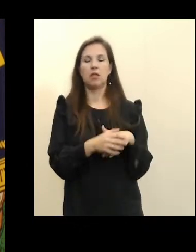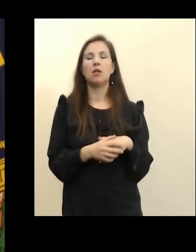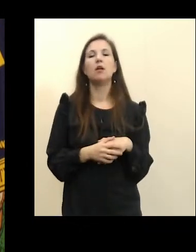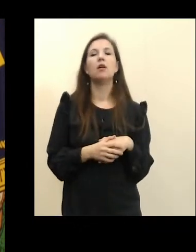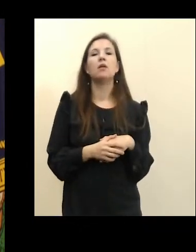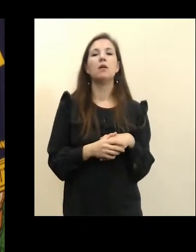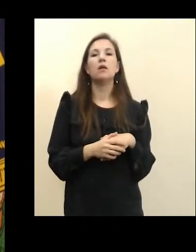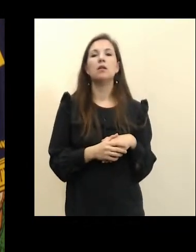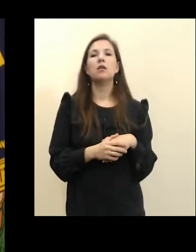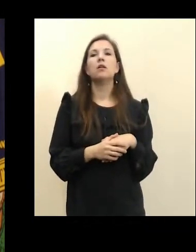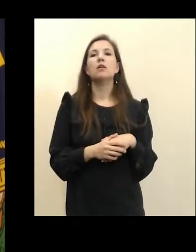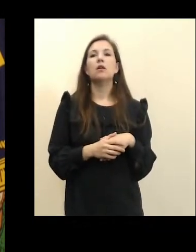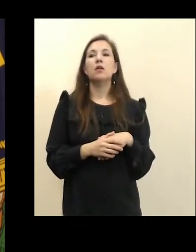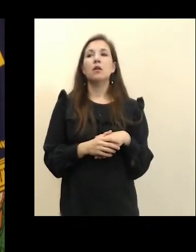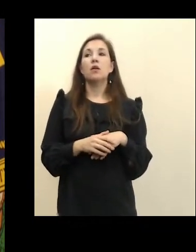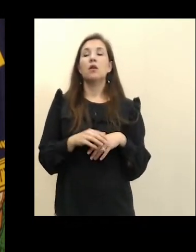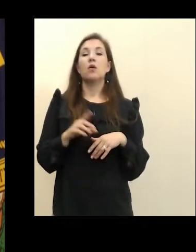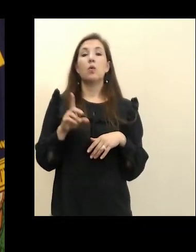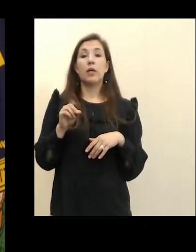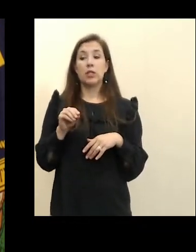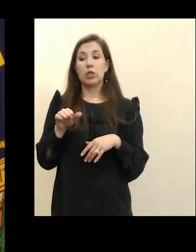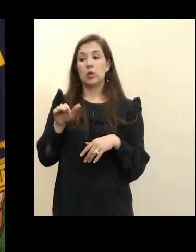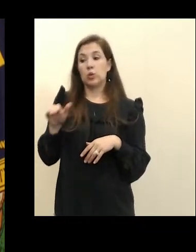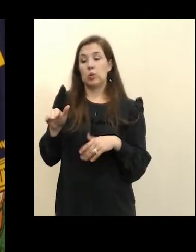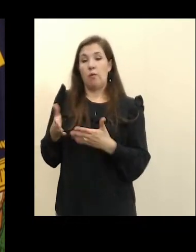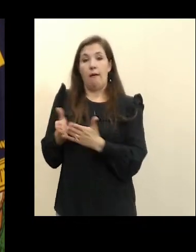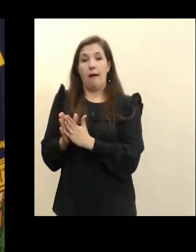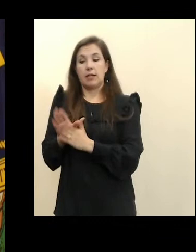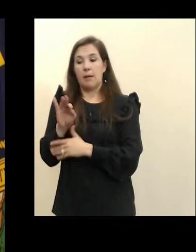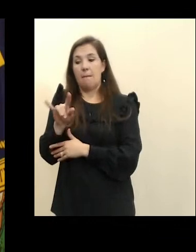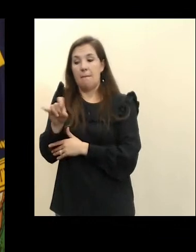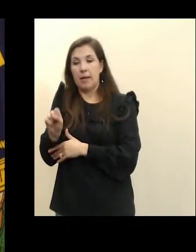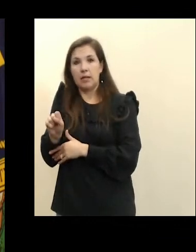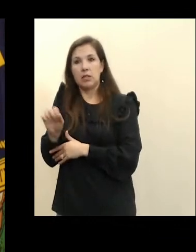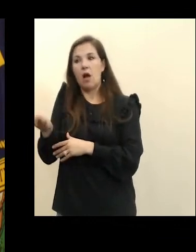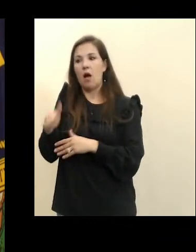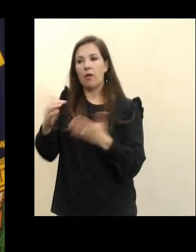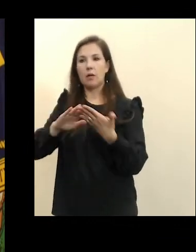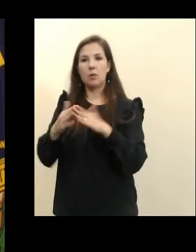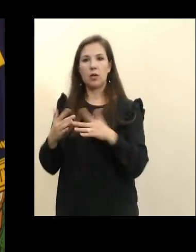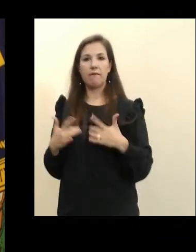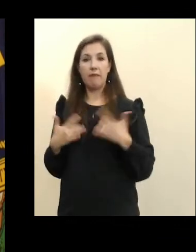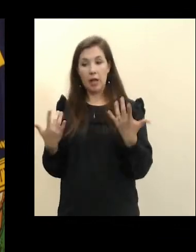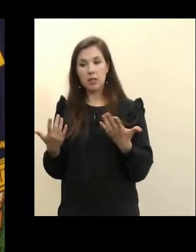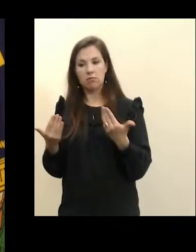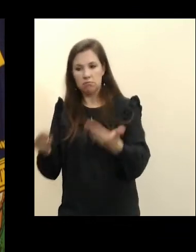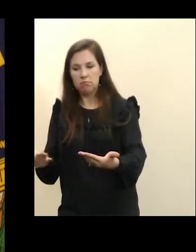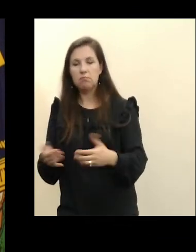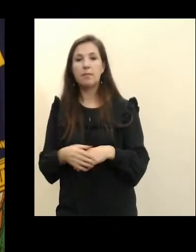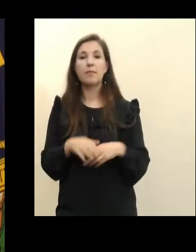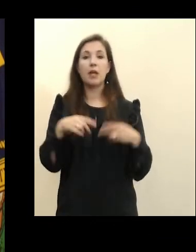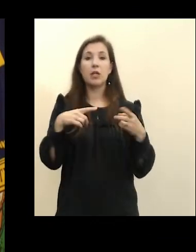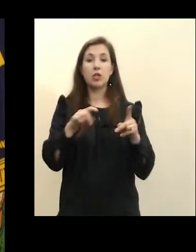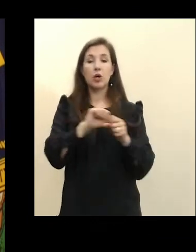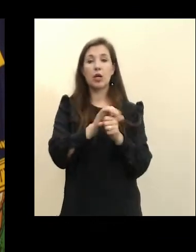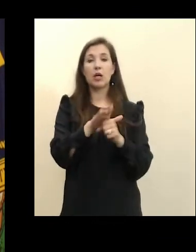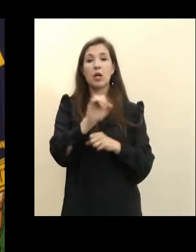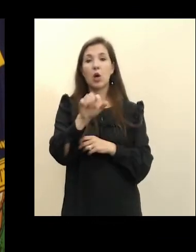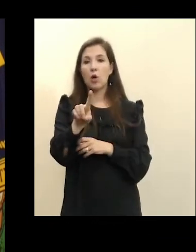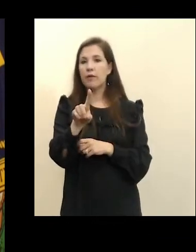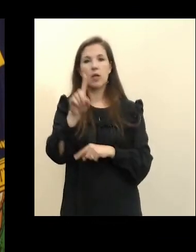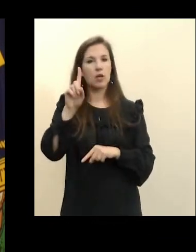do seek from the bills the ability to allow other community events there. And during COVID, they could not